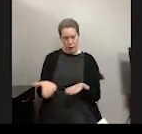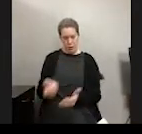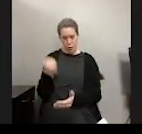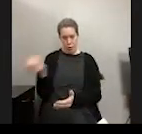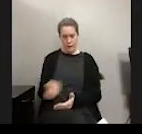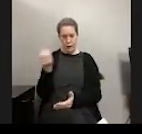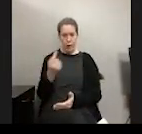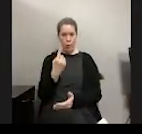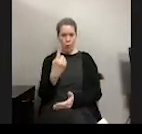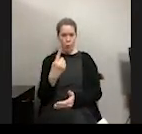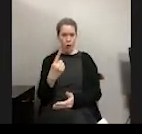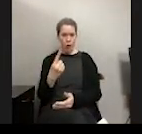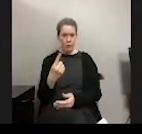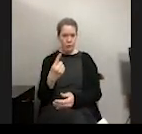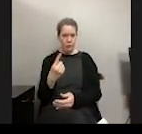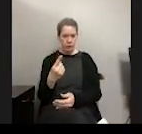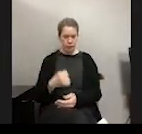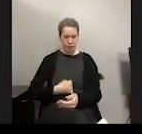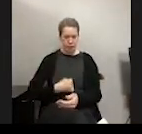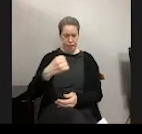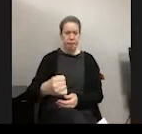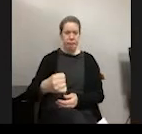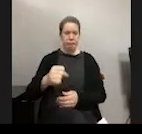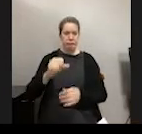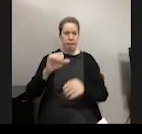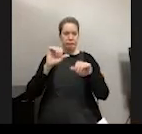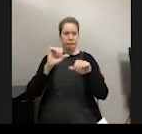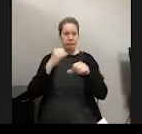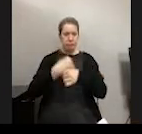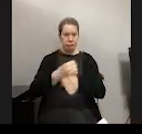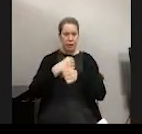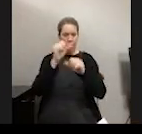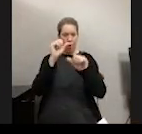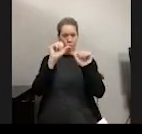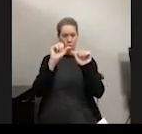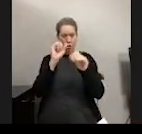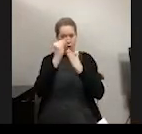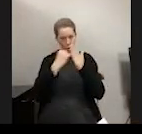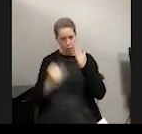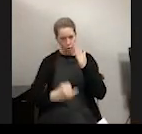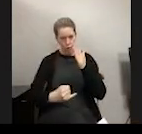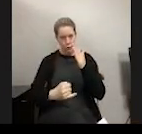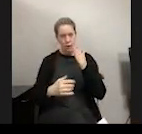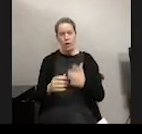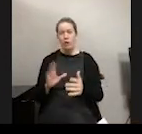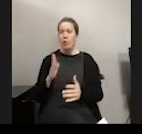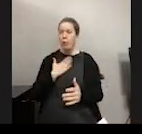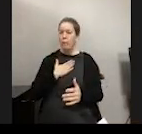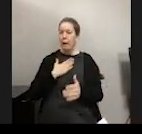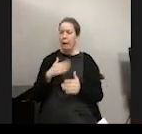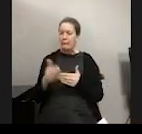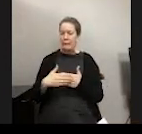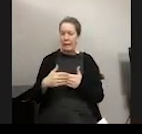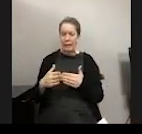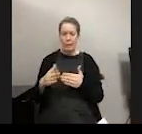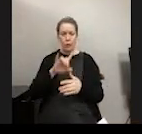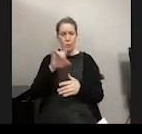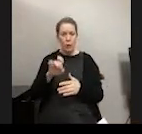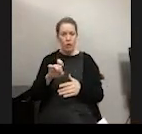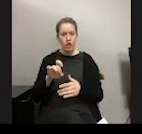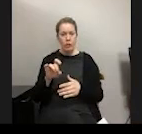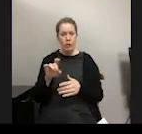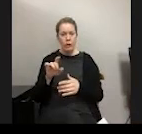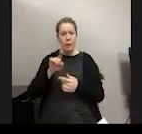had public art experience in South America. So that's leading into my new question, which is, what does mentorship